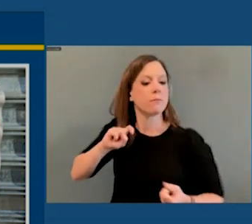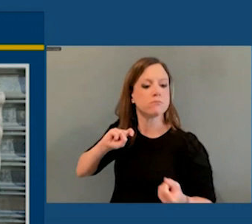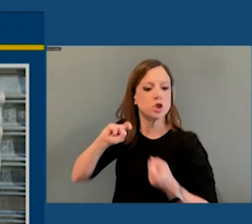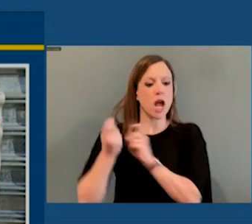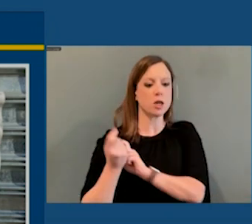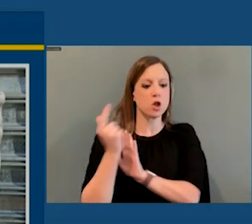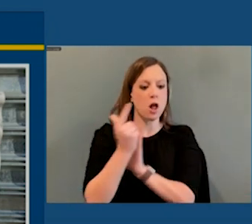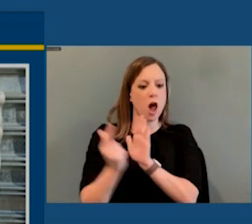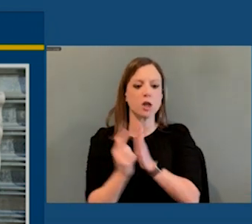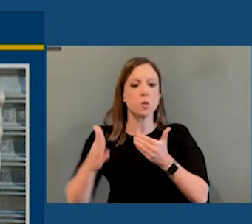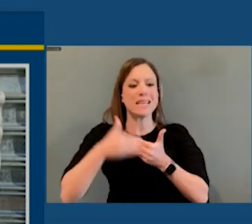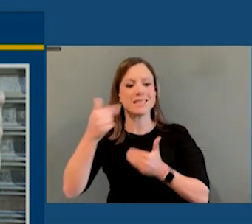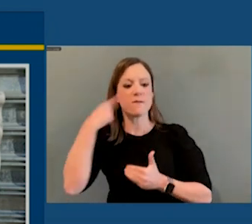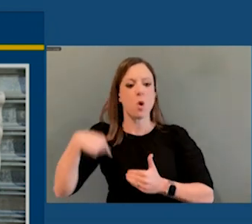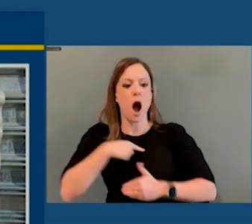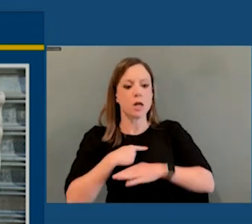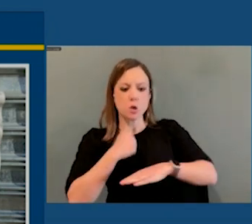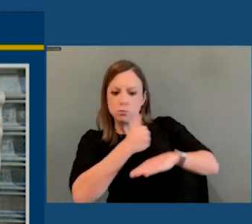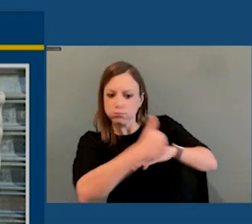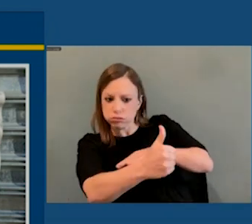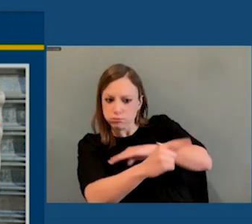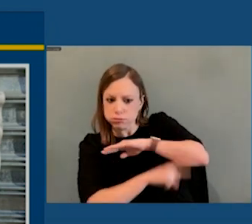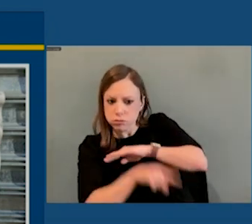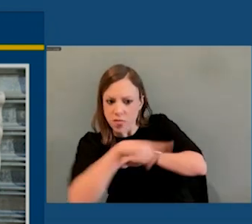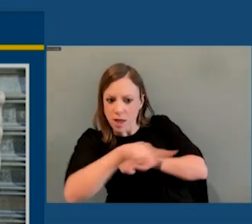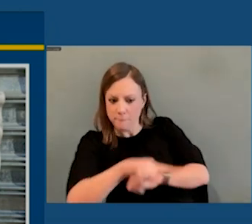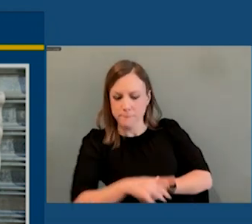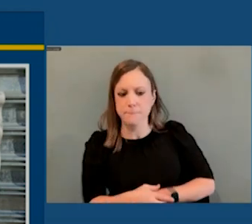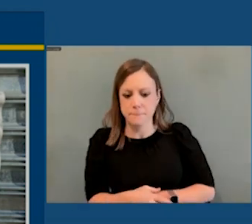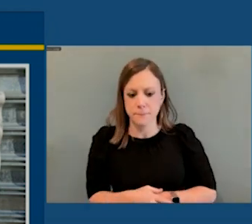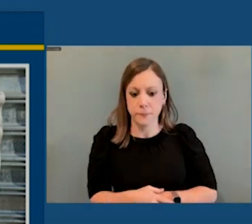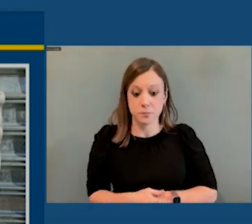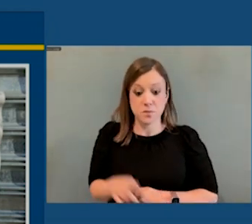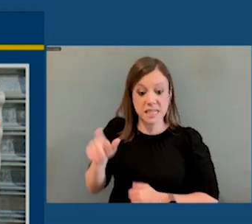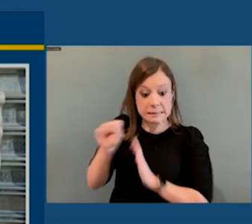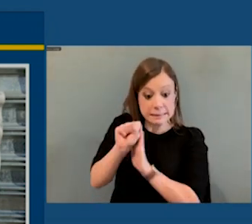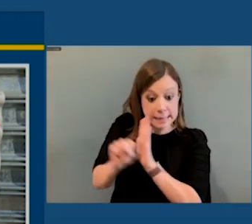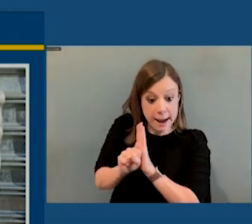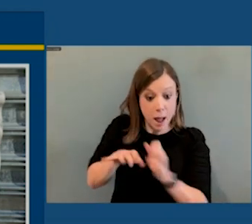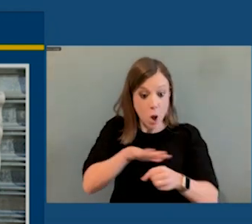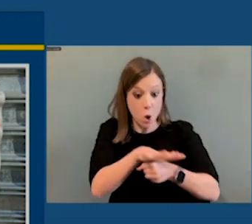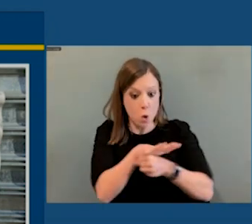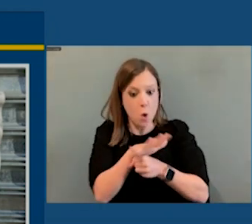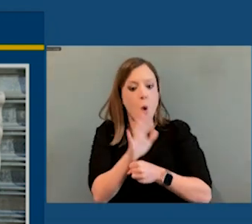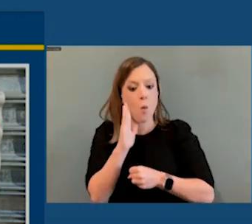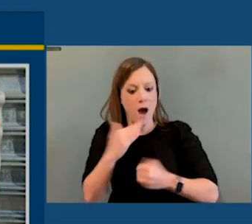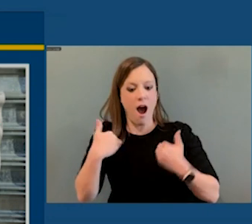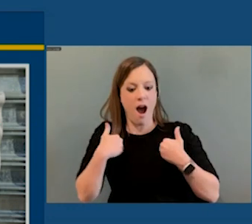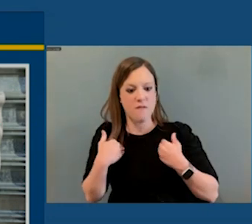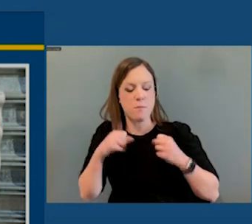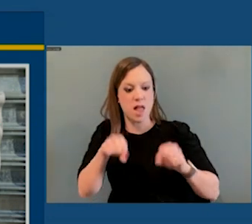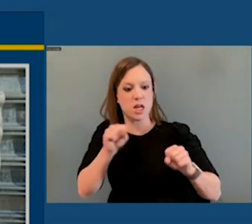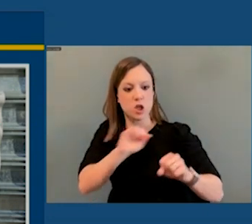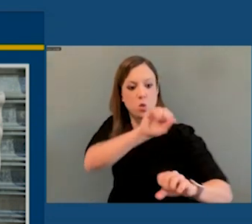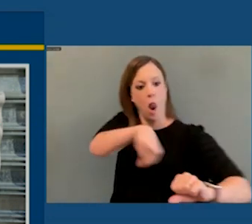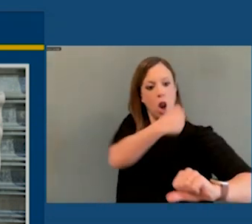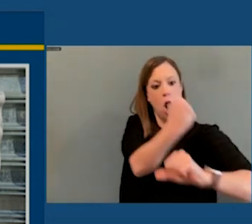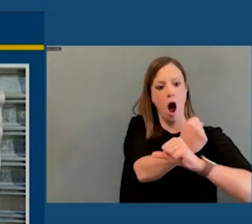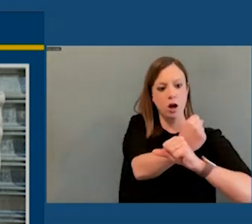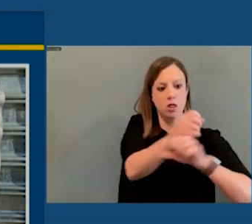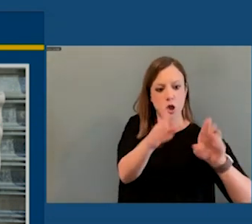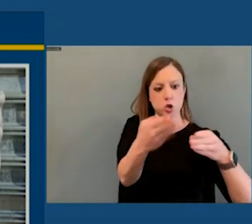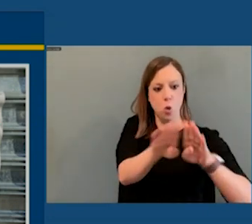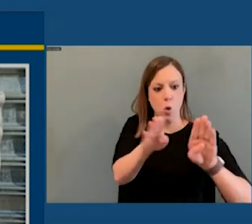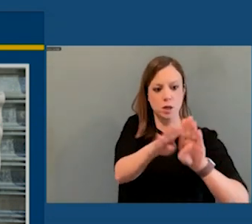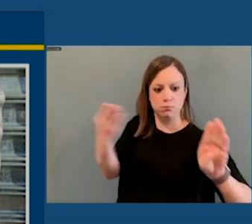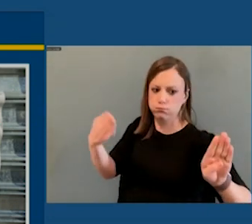the state and localities will have the power to padlock the doors of these illegal vendors for up to a year.